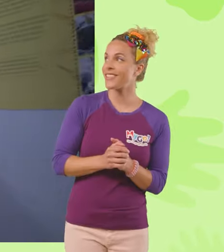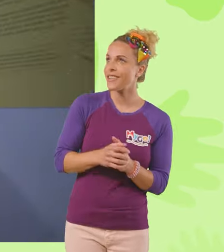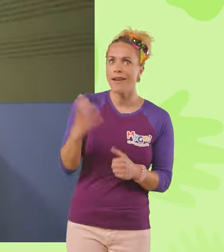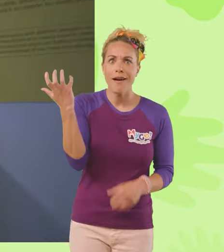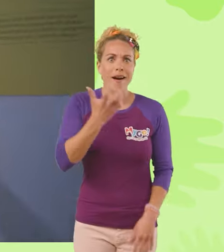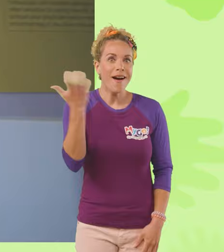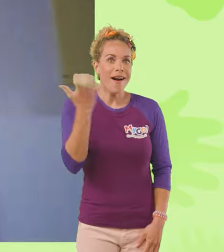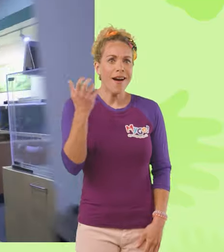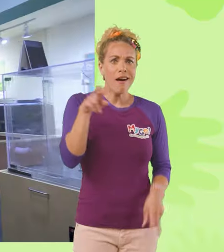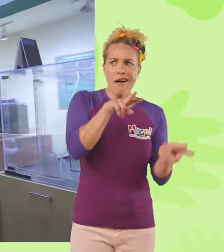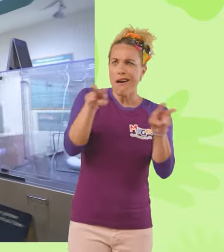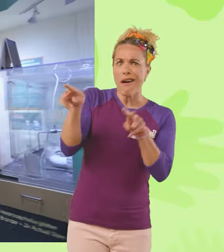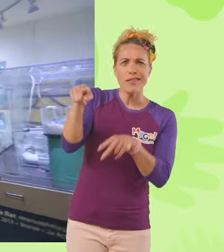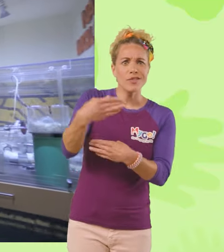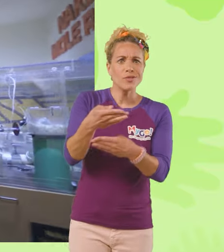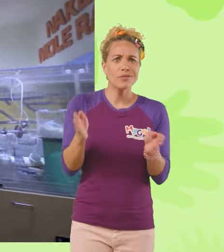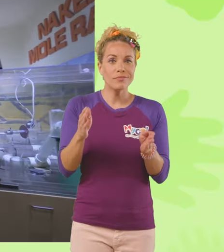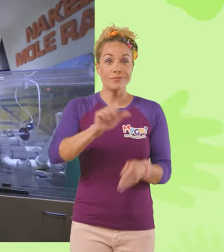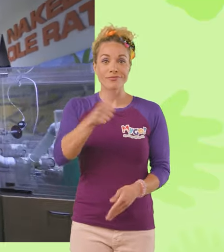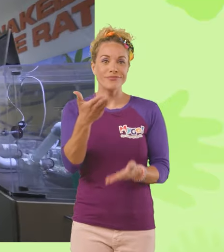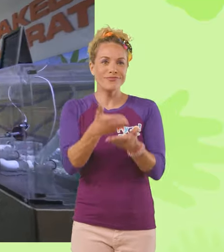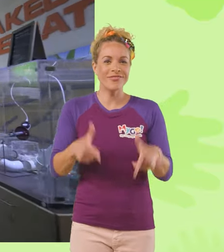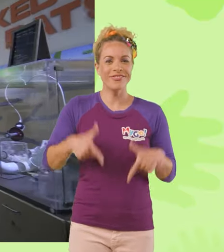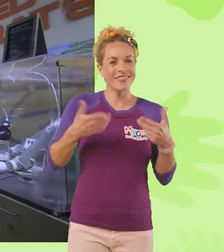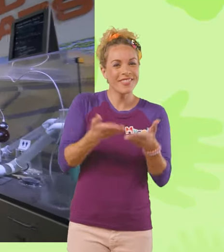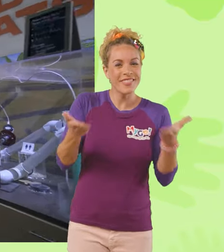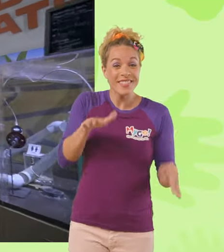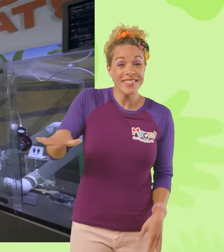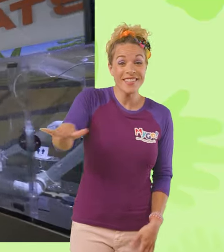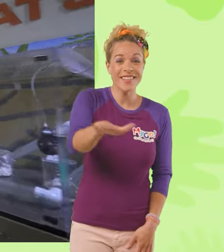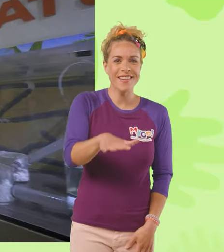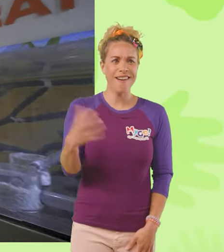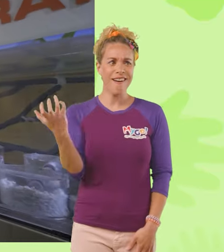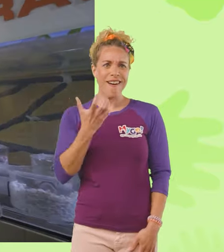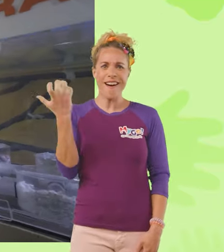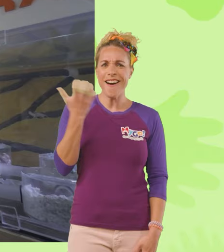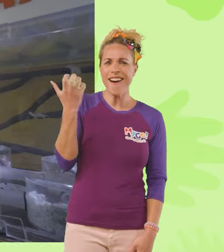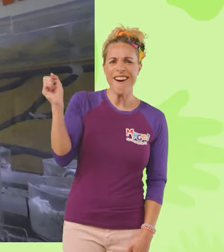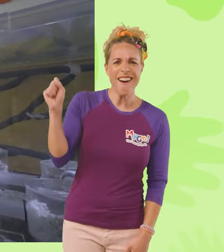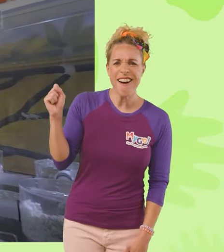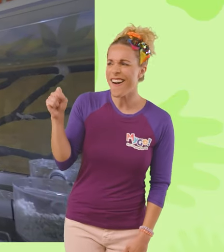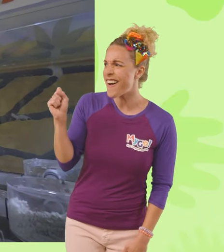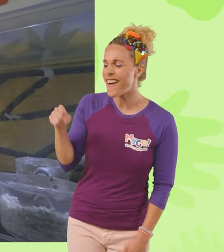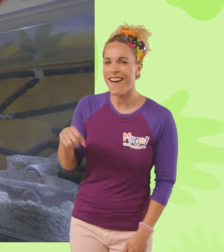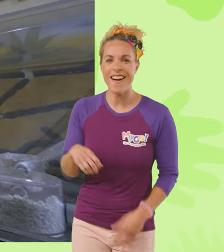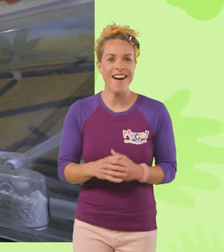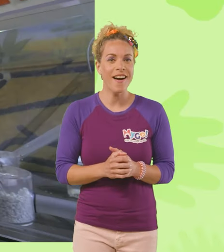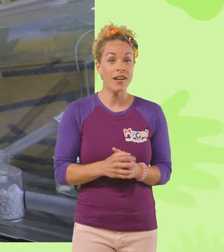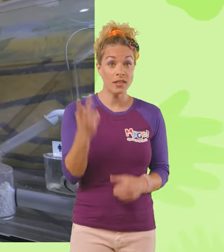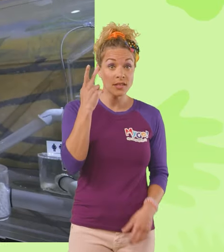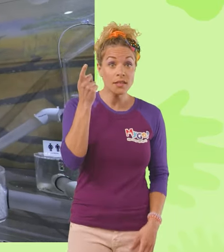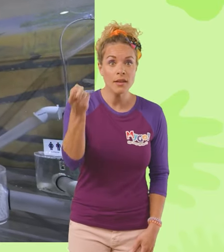Whoa, look at this room. Another part of the living things exhibit. Whoa. Whoa. Yeah,